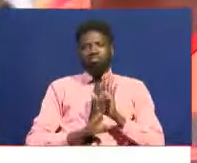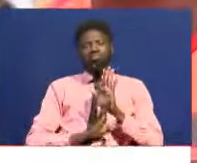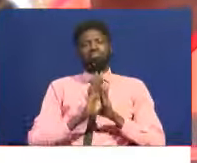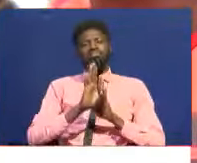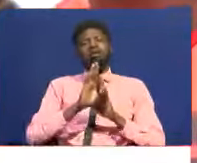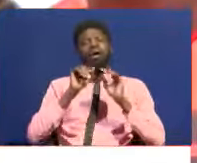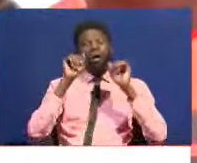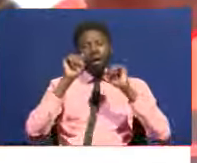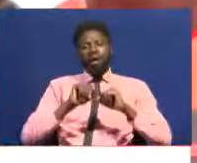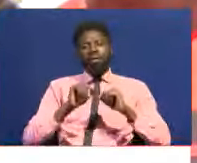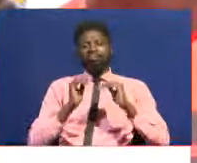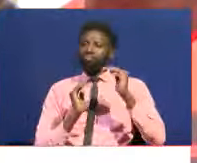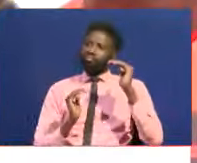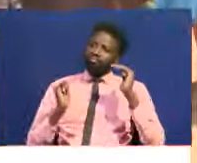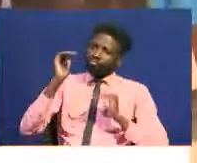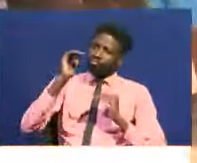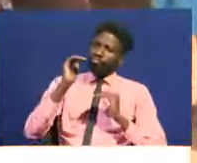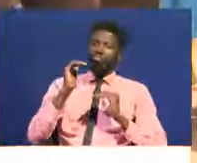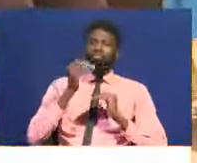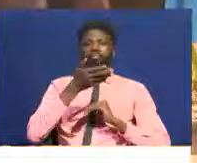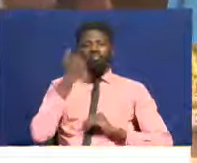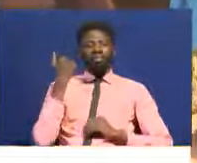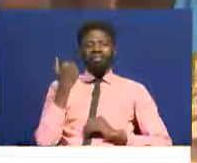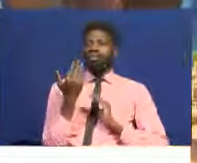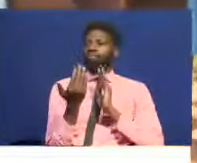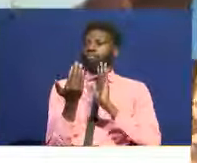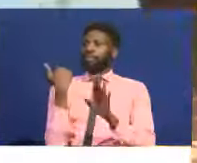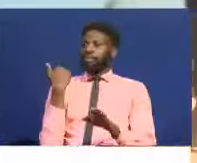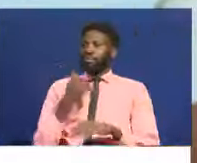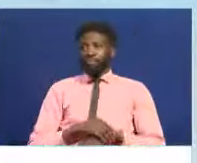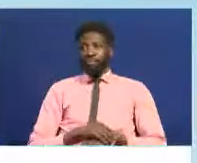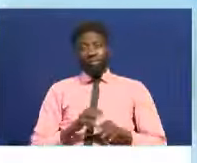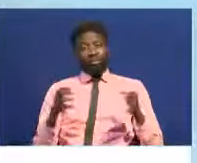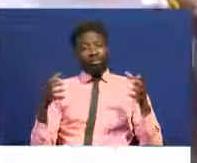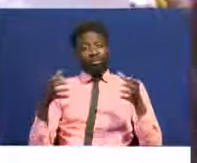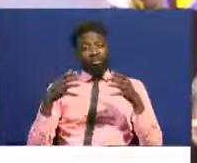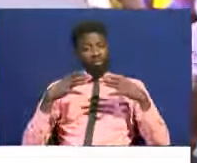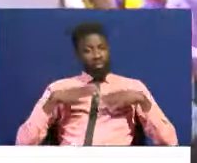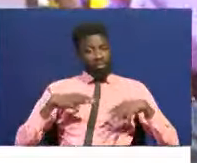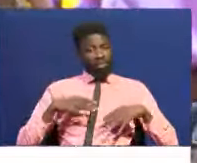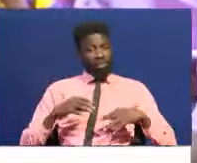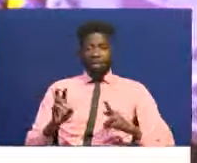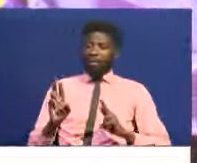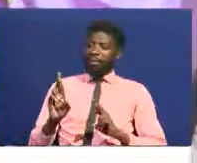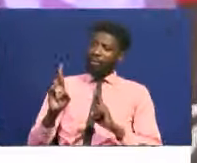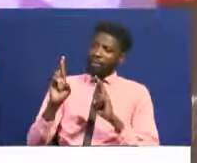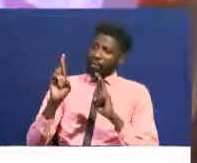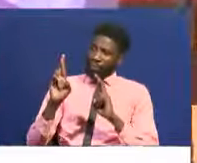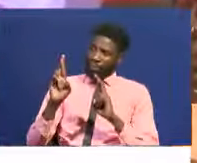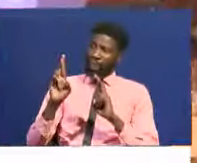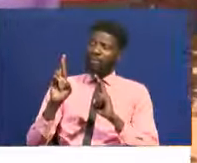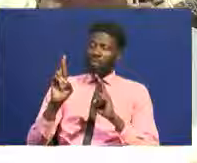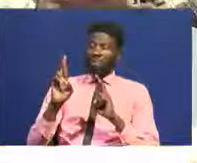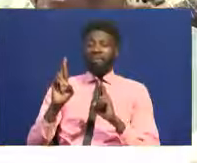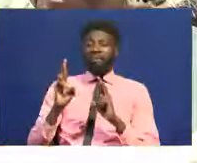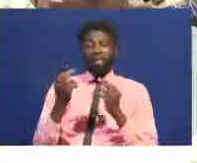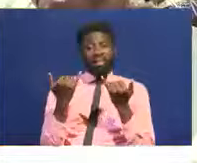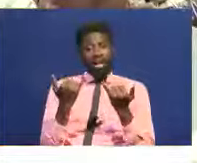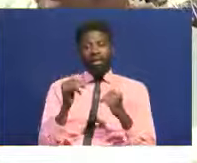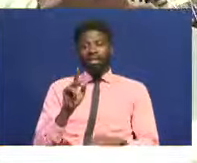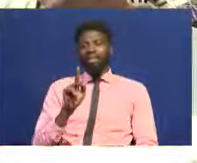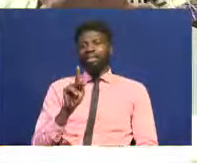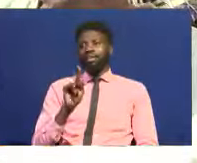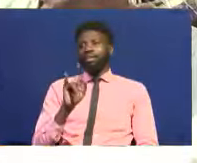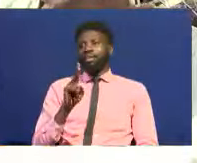ama ikawa zaidi ya vile ilikuwa hapo mbeleni. They are also optimistic the rise of Kindiki will transform the area.